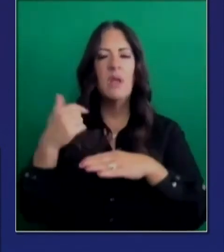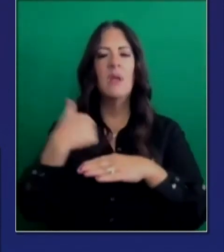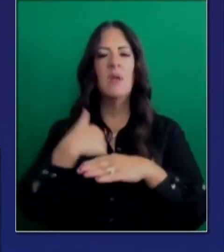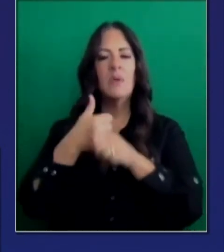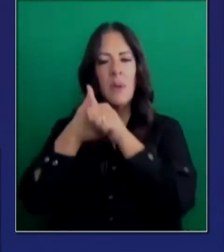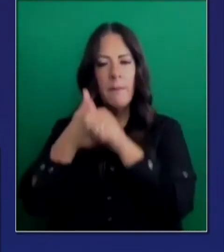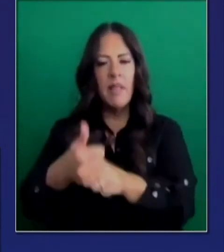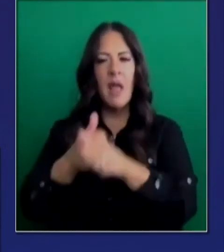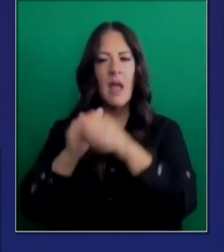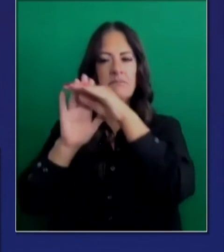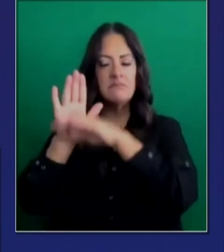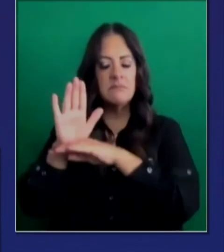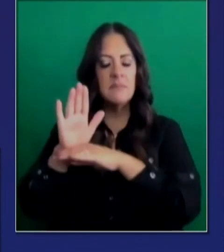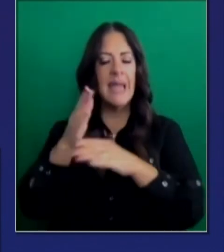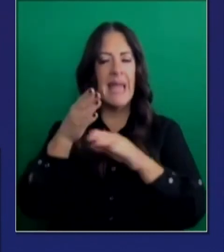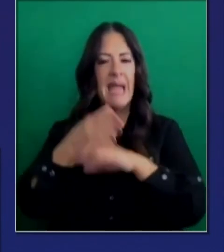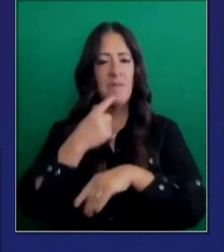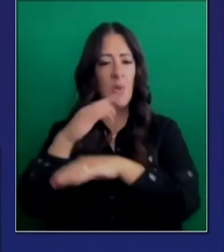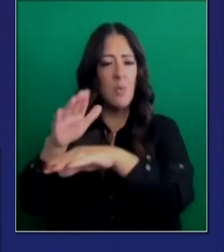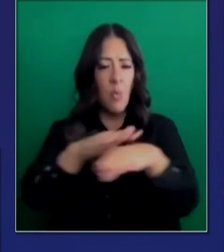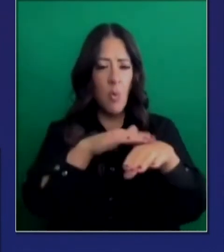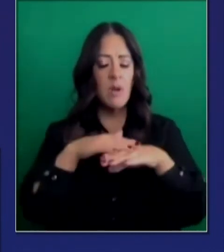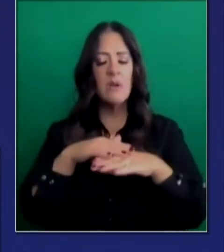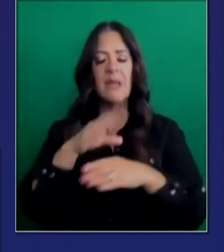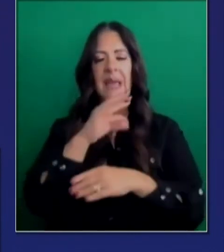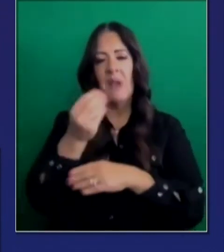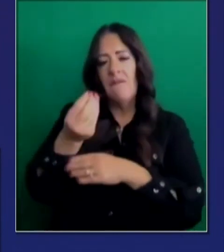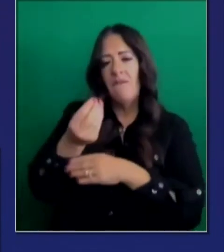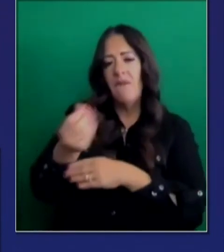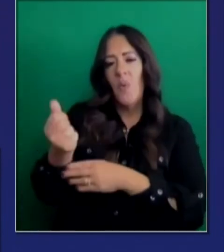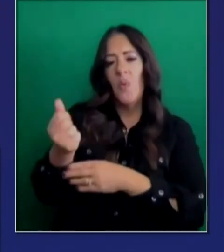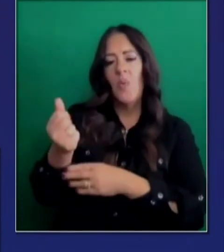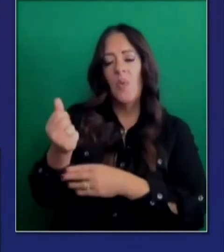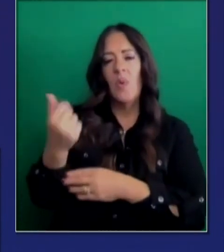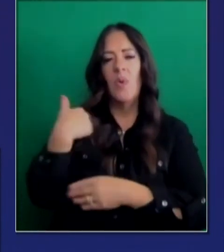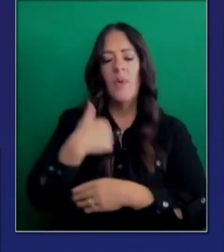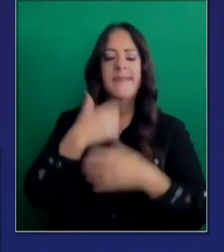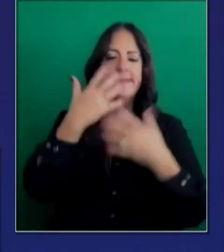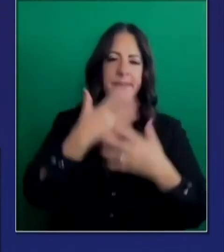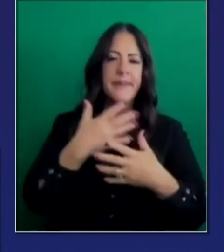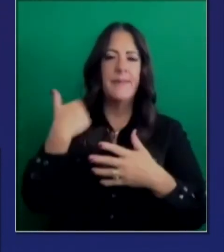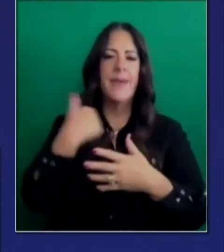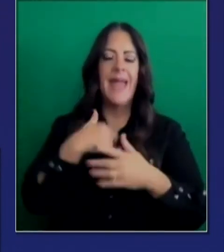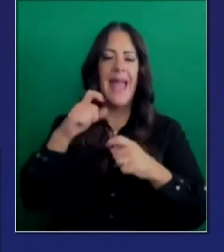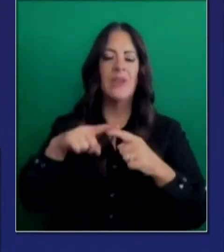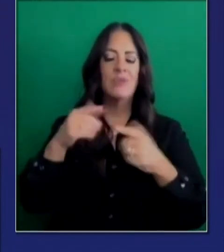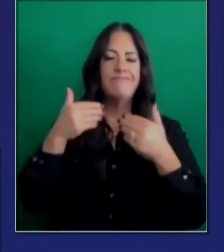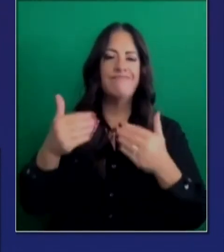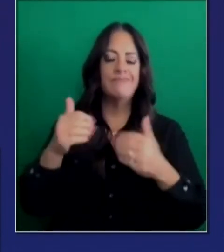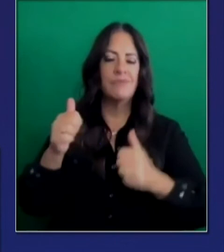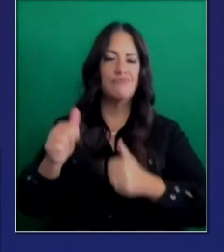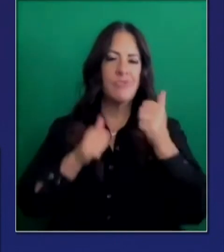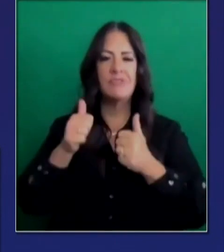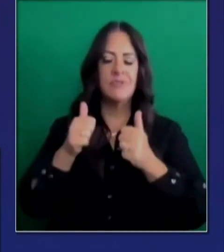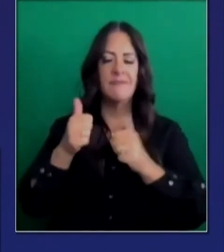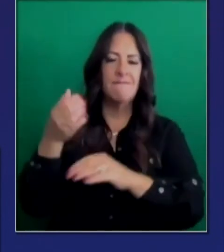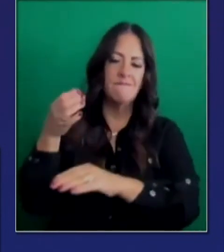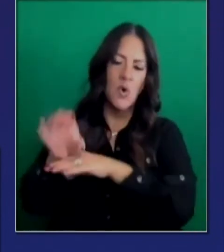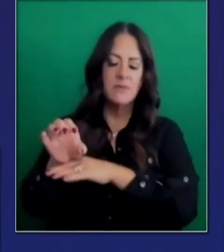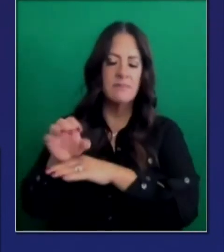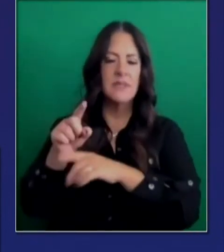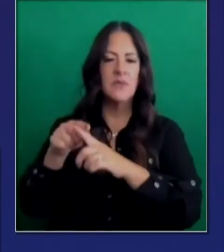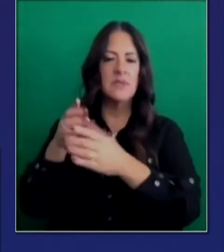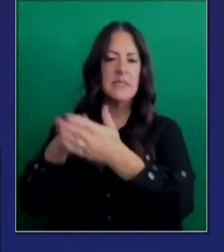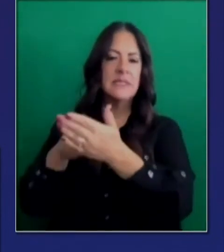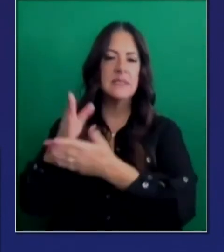warnings, and in those few cases where we unfortunately had to move forward with more aggressive enforcement action. There are